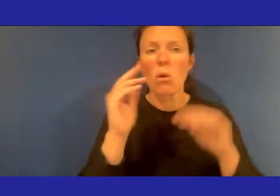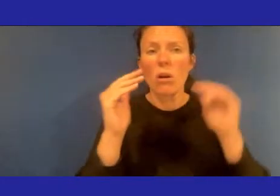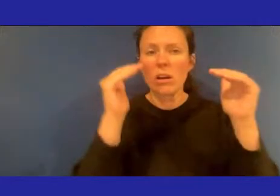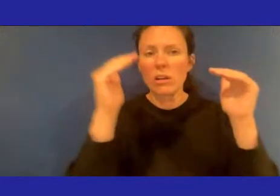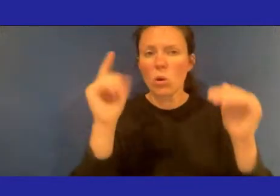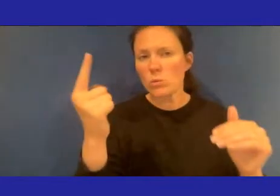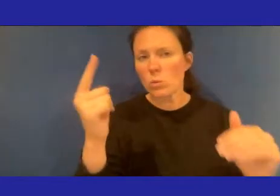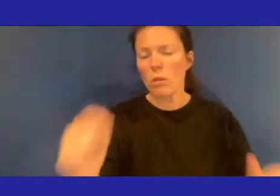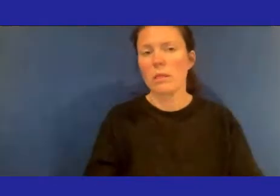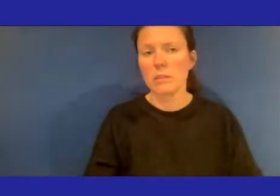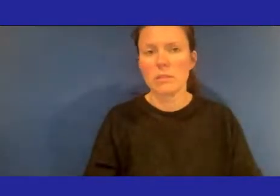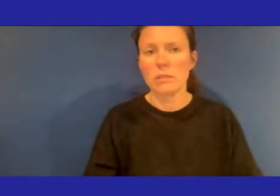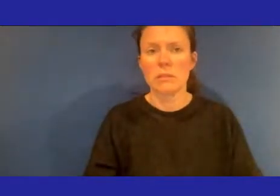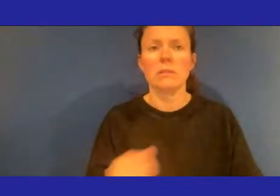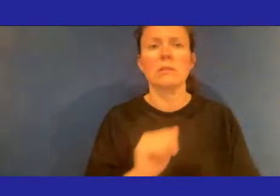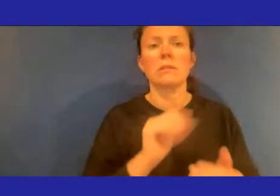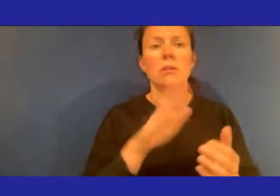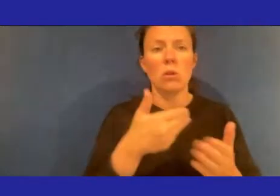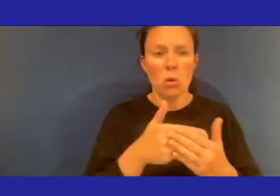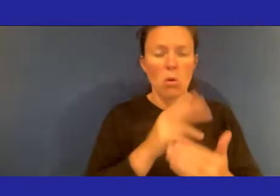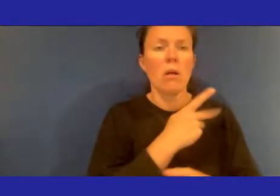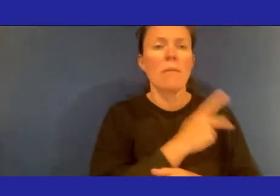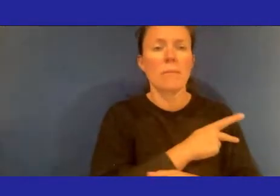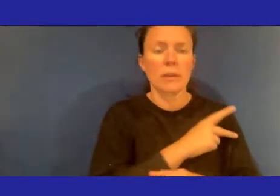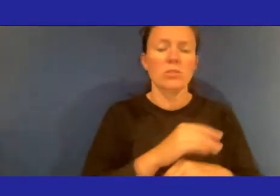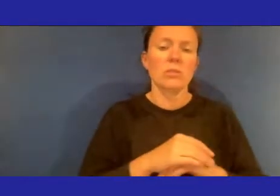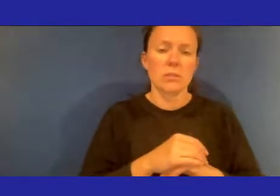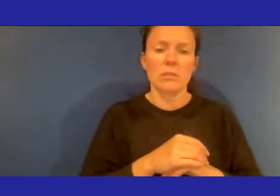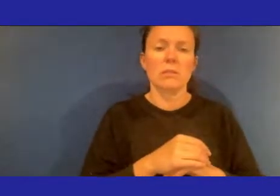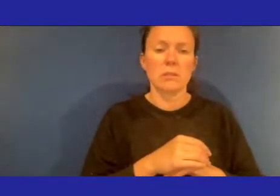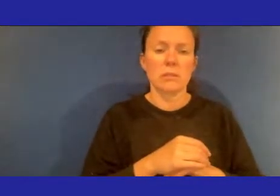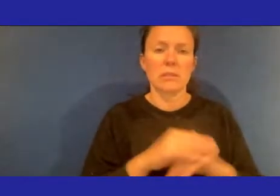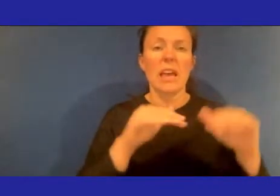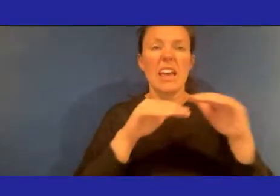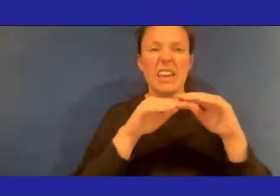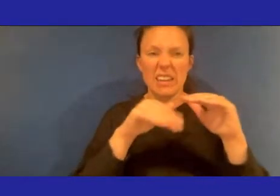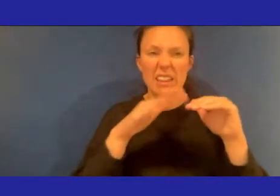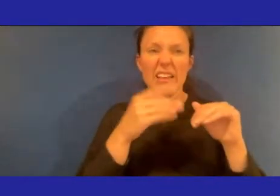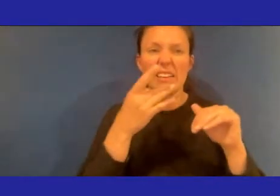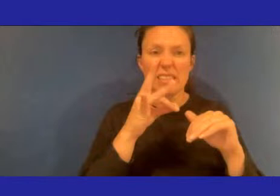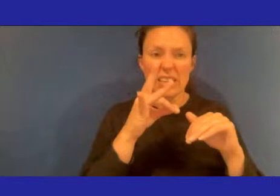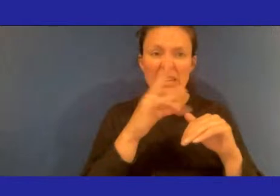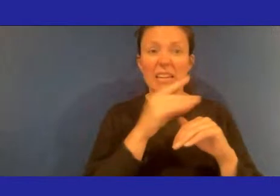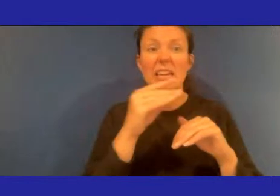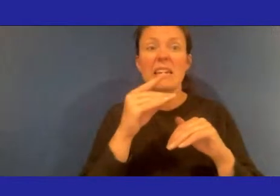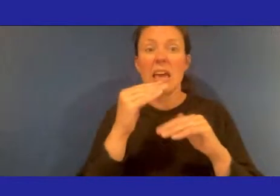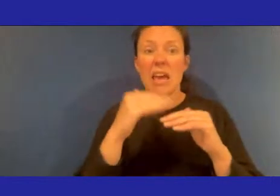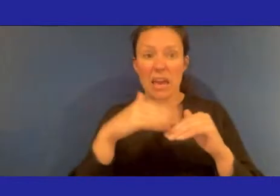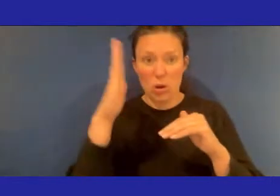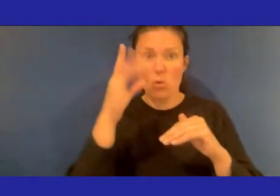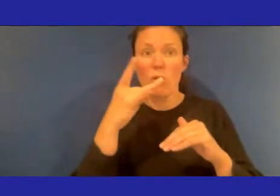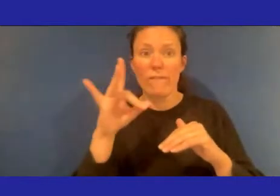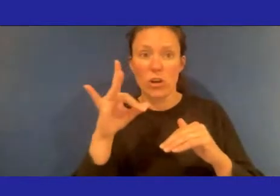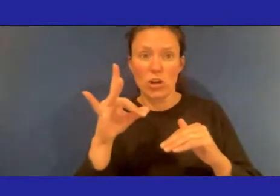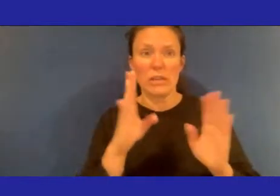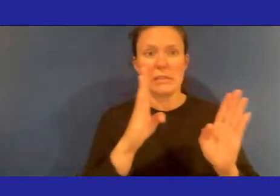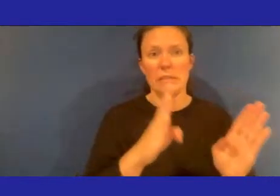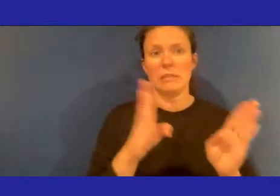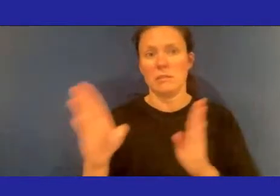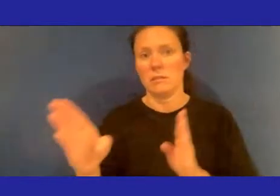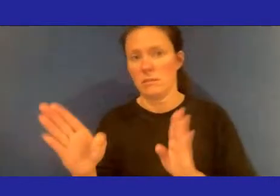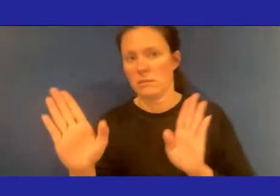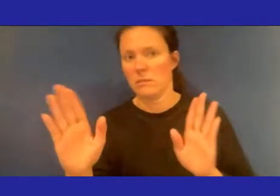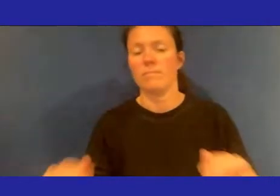All patients, and we did look at under 18 and over 18 just to make sure it wasn't more complete in one setting and not the